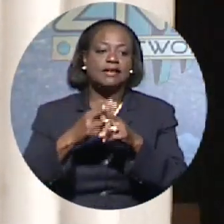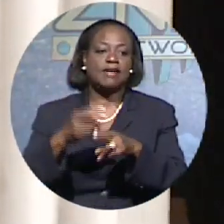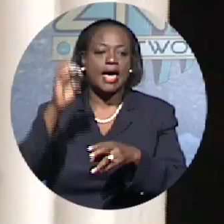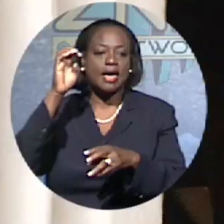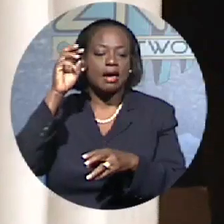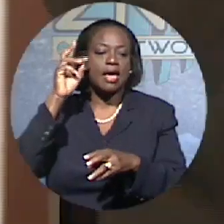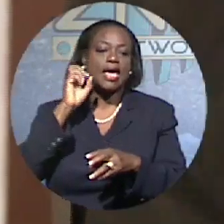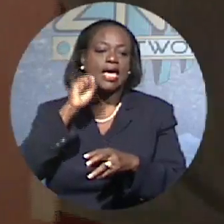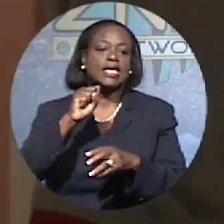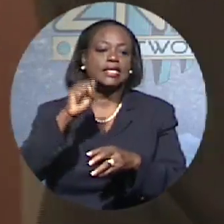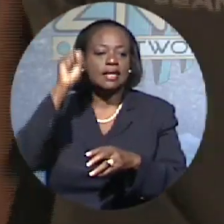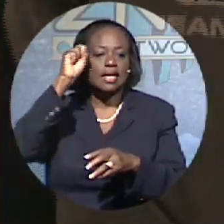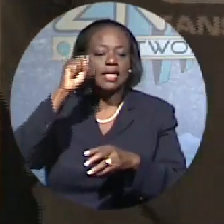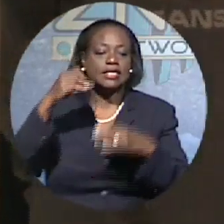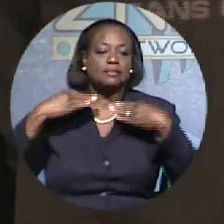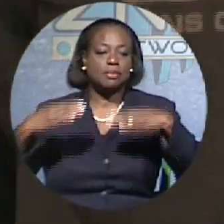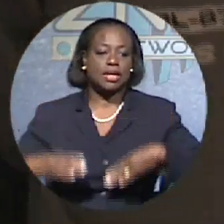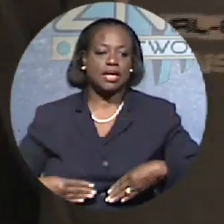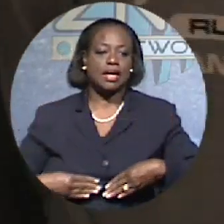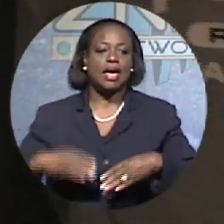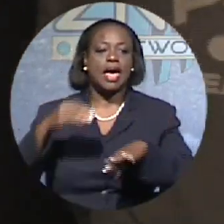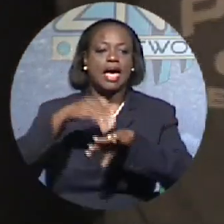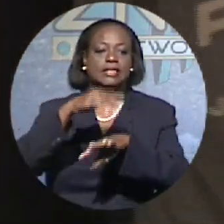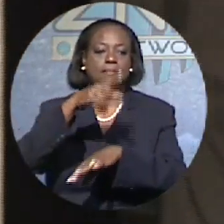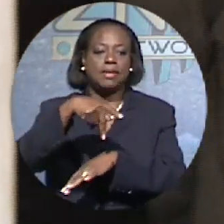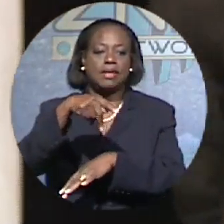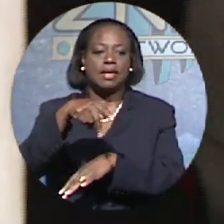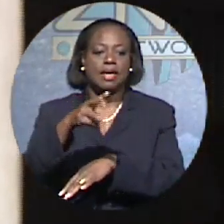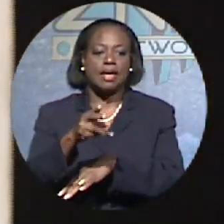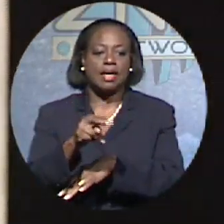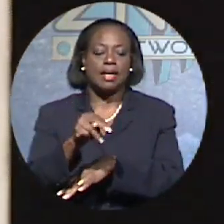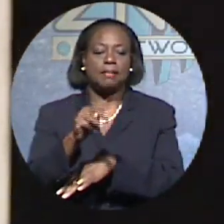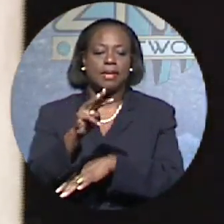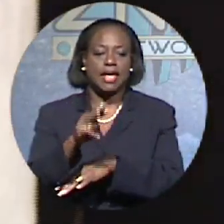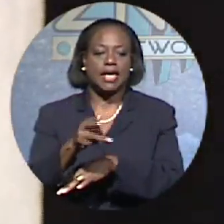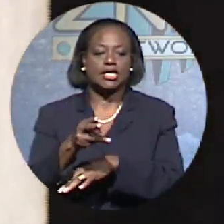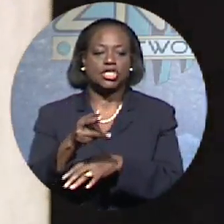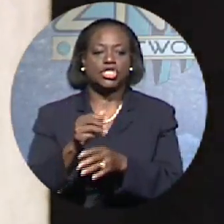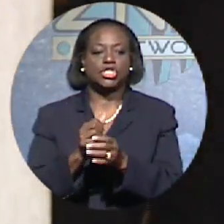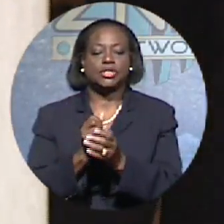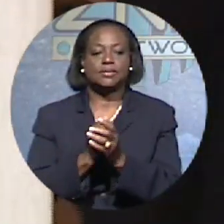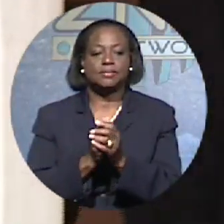at PMH. The trial continues before Justice Bernard Turner. Fern Carey, ZNS Network News.